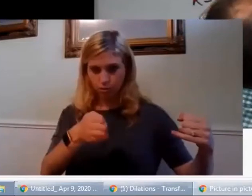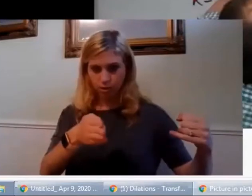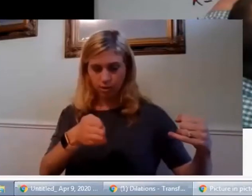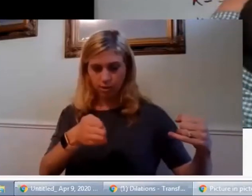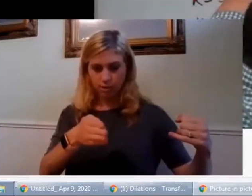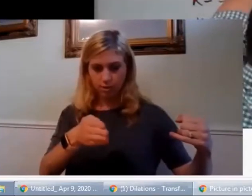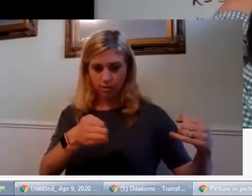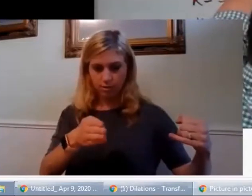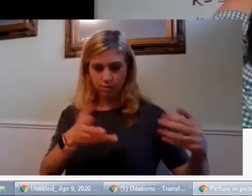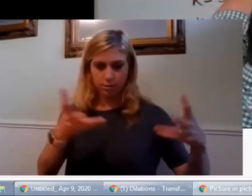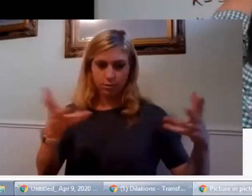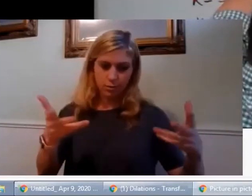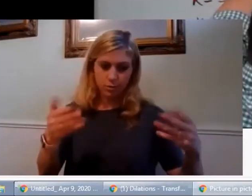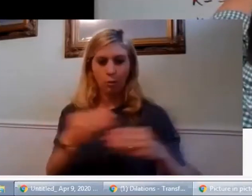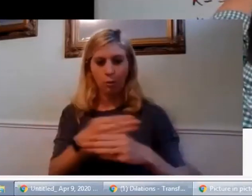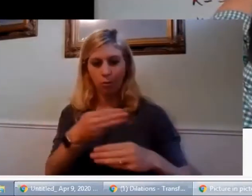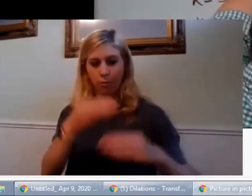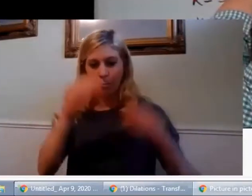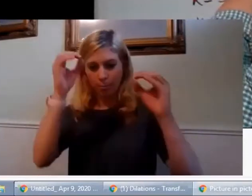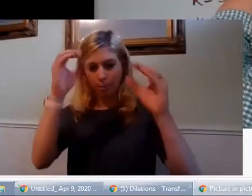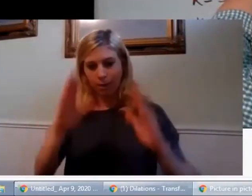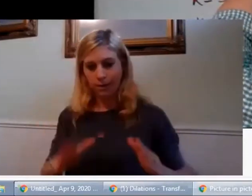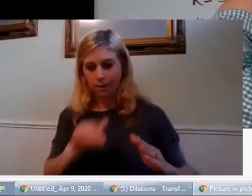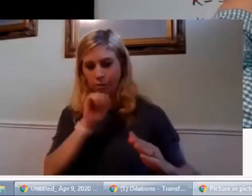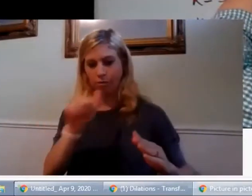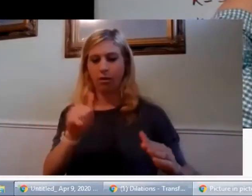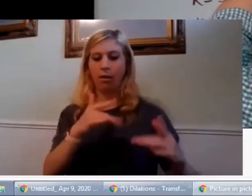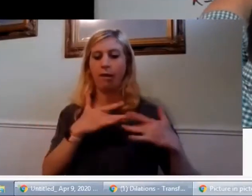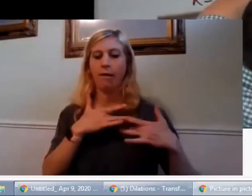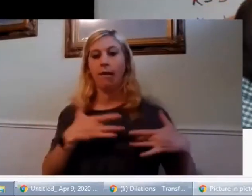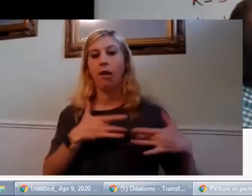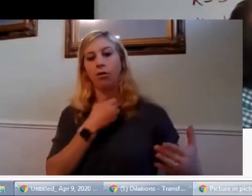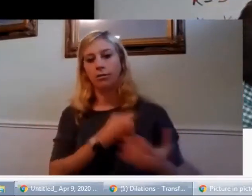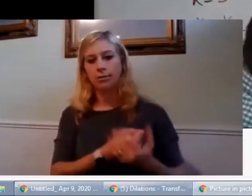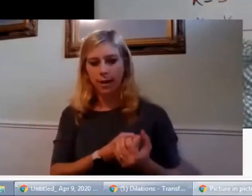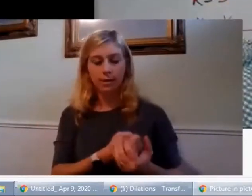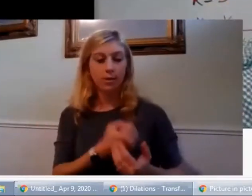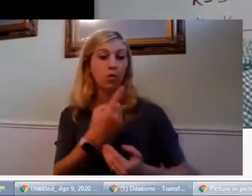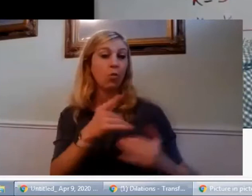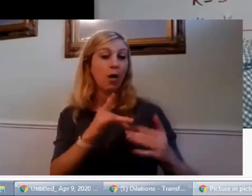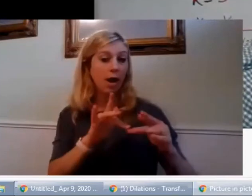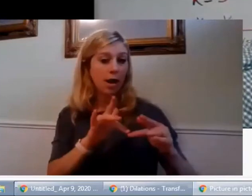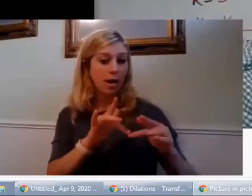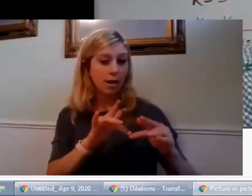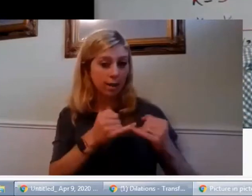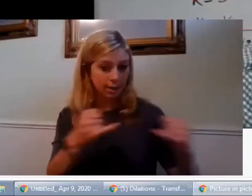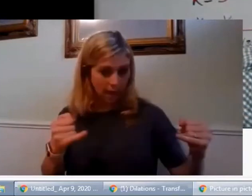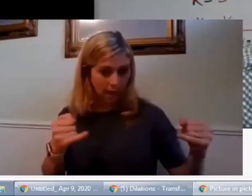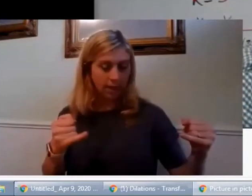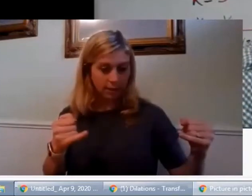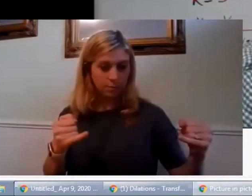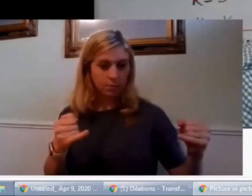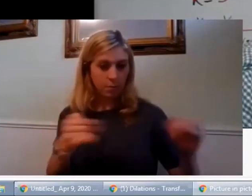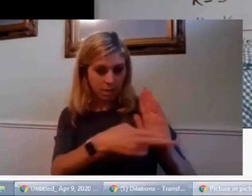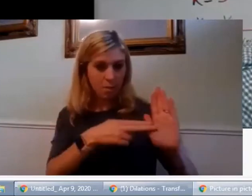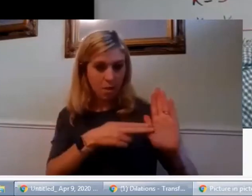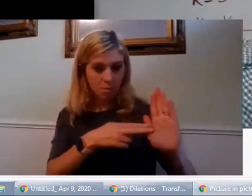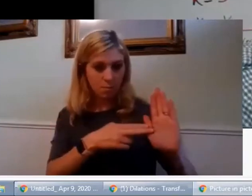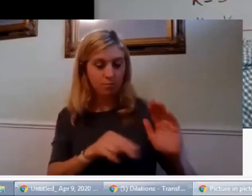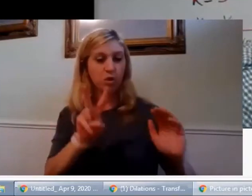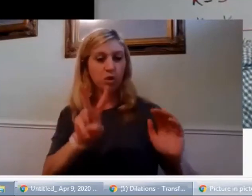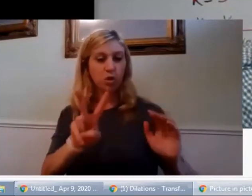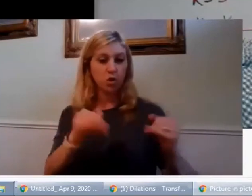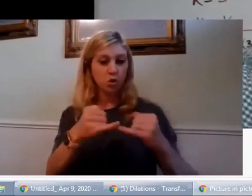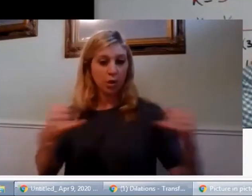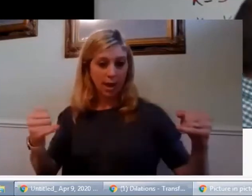line, this on there, 2 lines, from the H prime